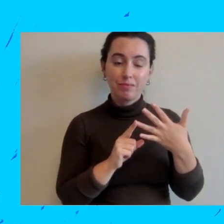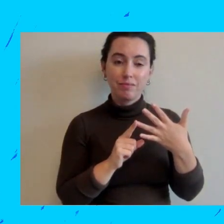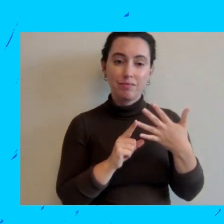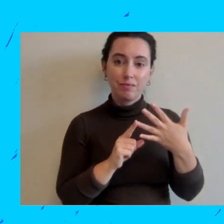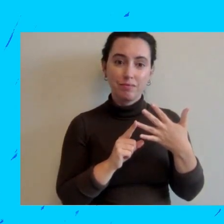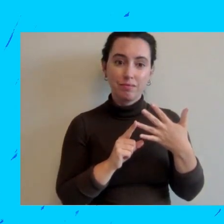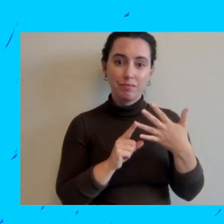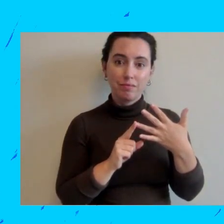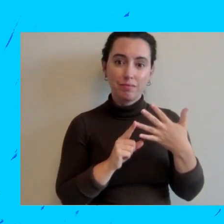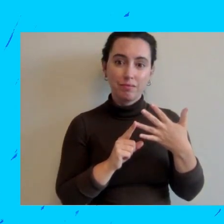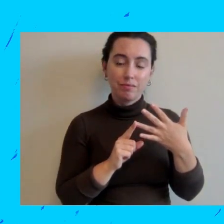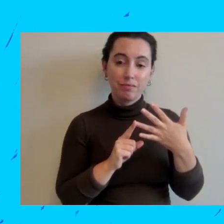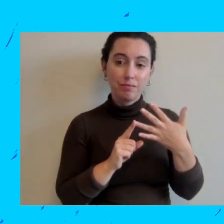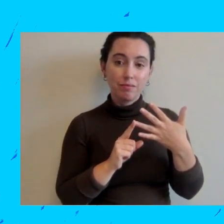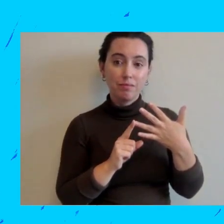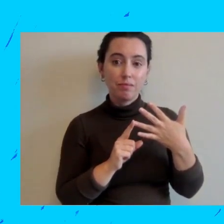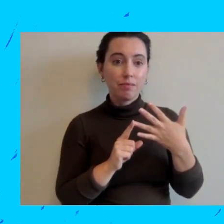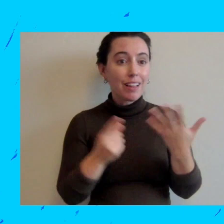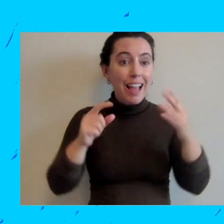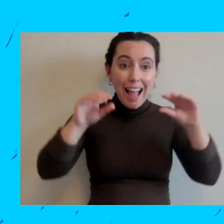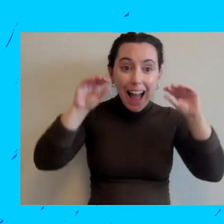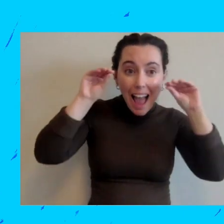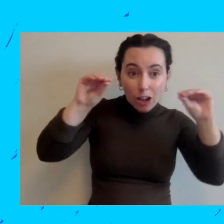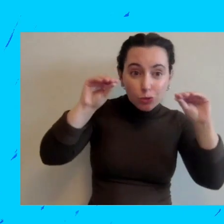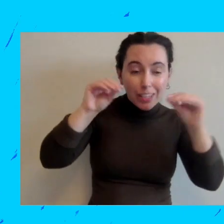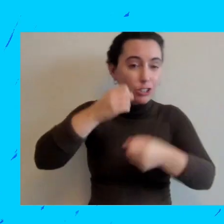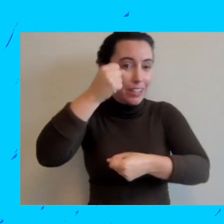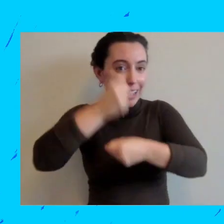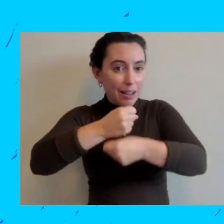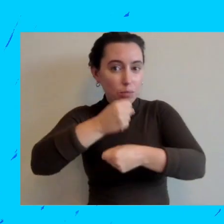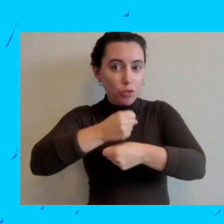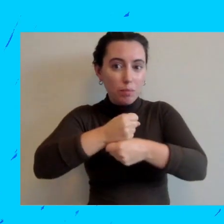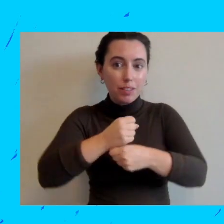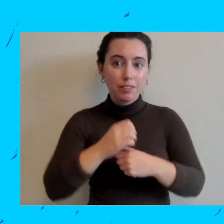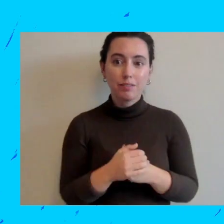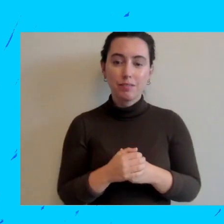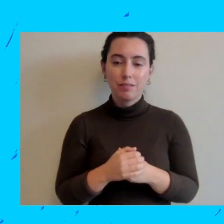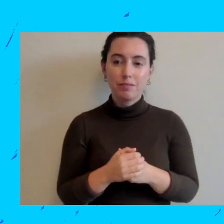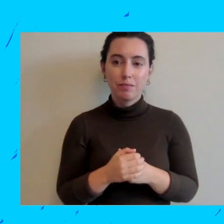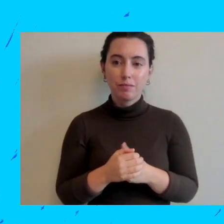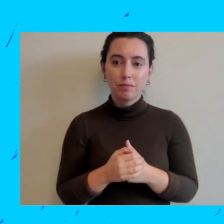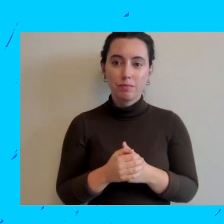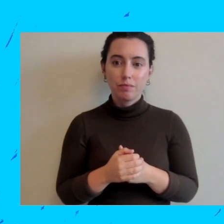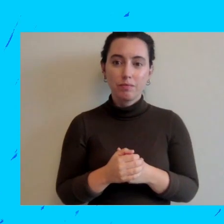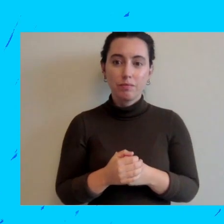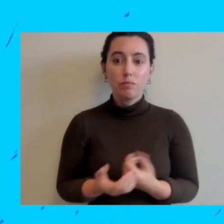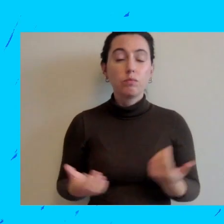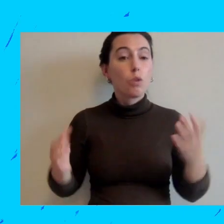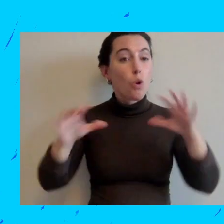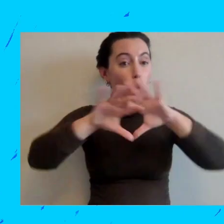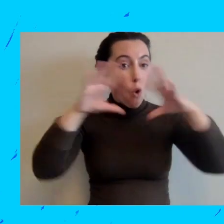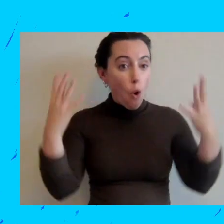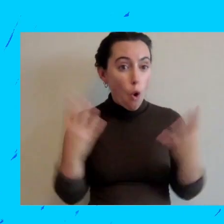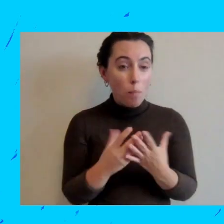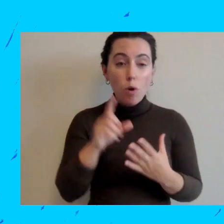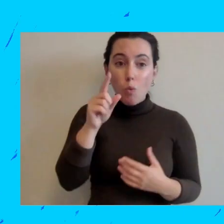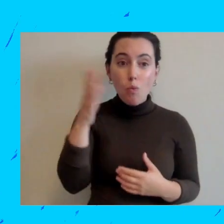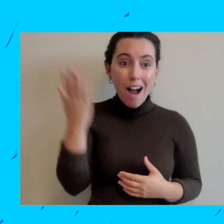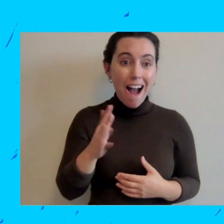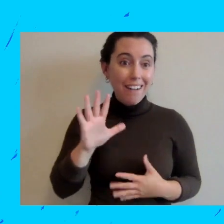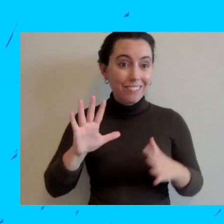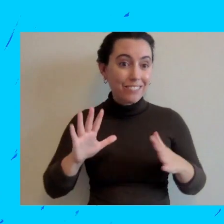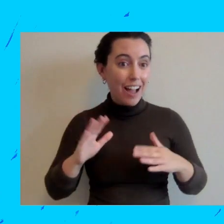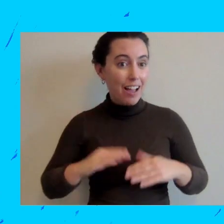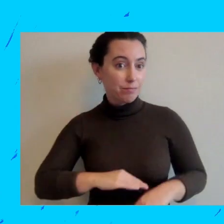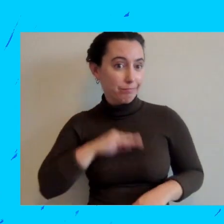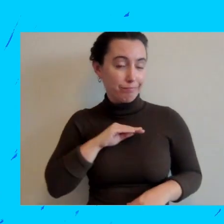Number four, education and employment. Globally, one in five young people between the ages of 15 and 24